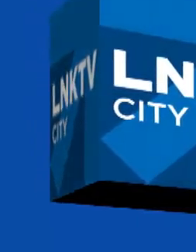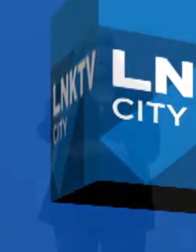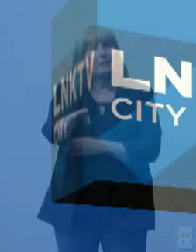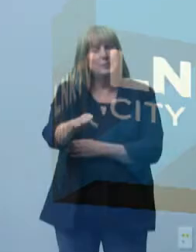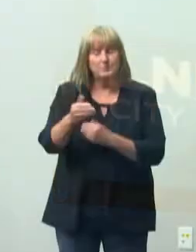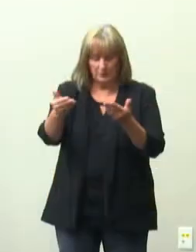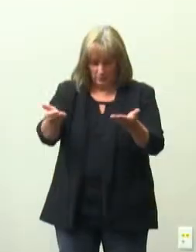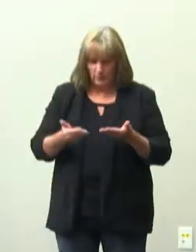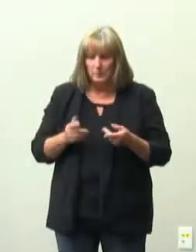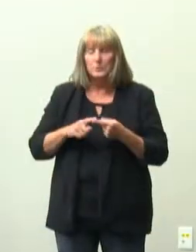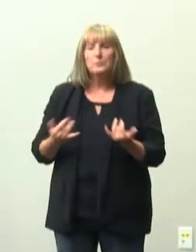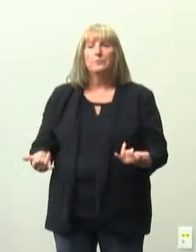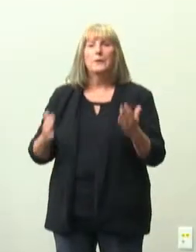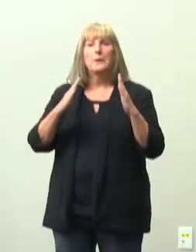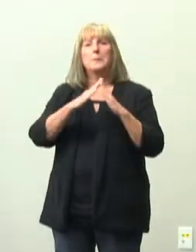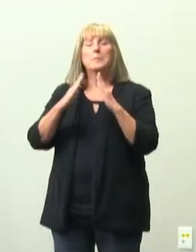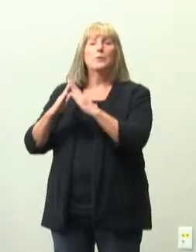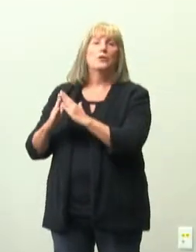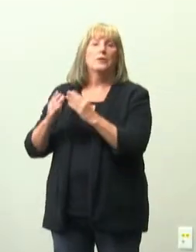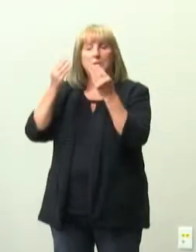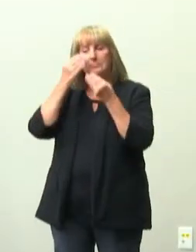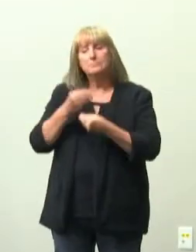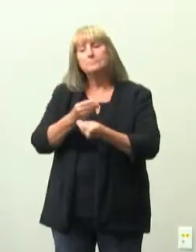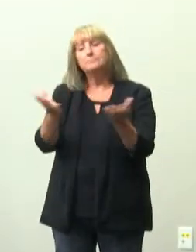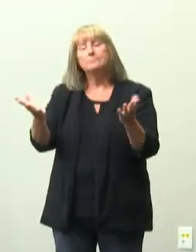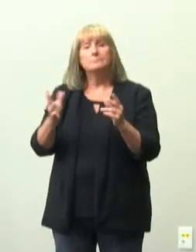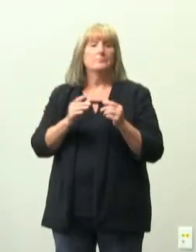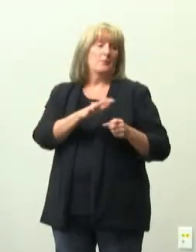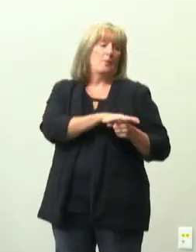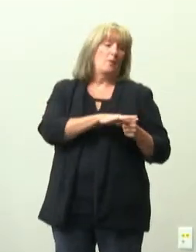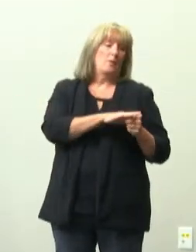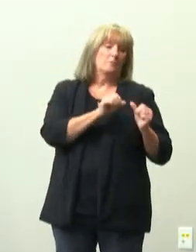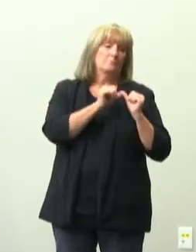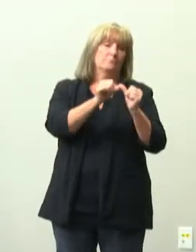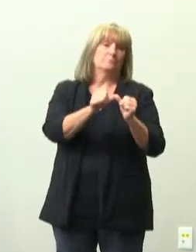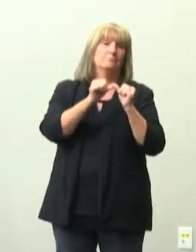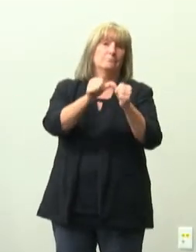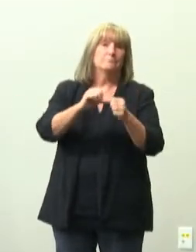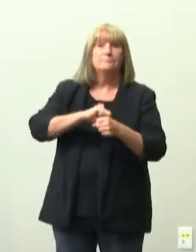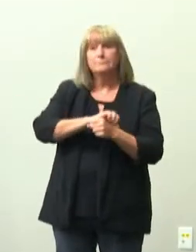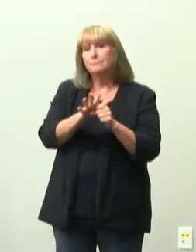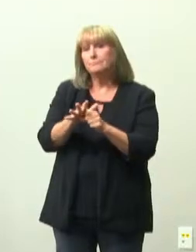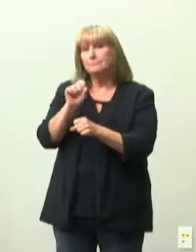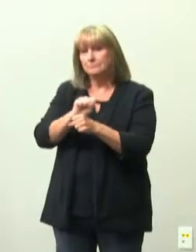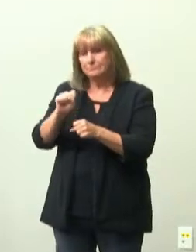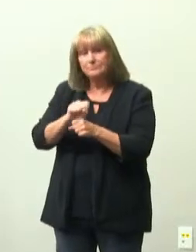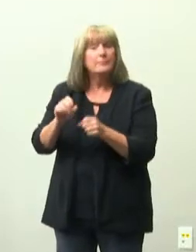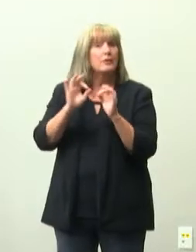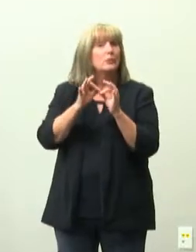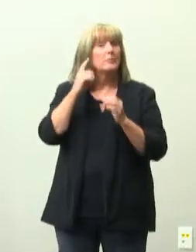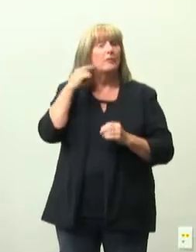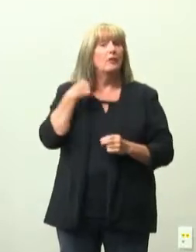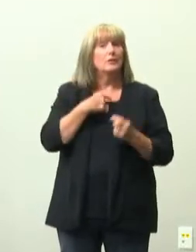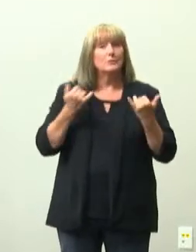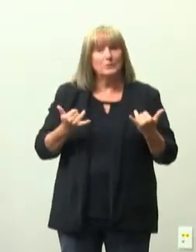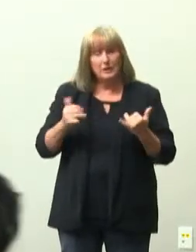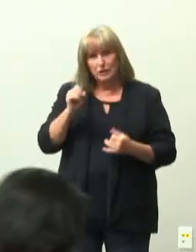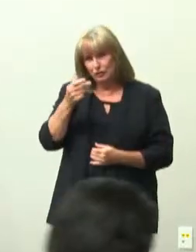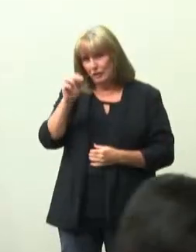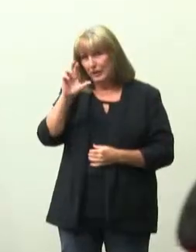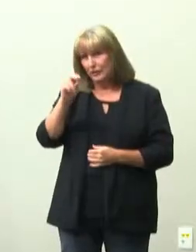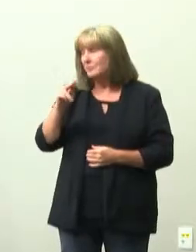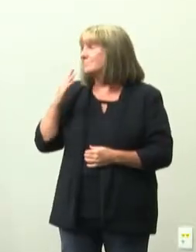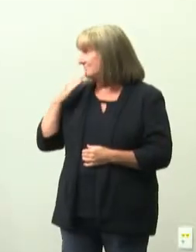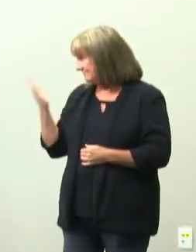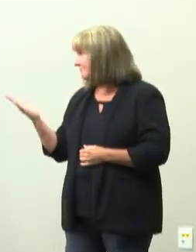everyone, and welcome to this community briefing on our local ongoing pandemic response efforts. Providing interpretation for us today is Sharon Sinkler.